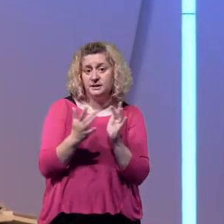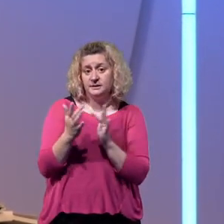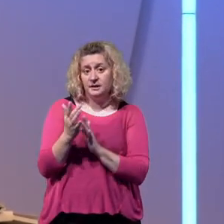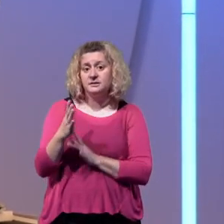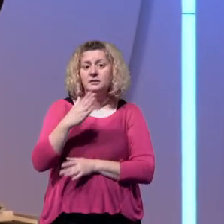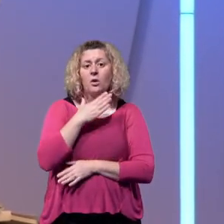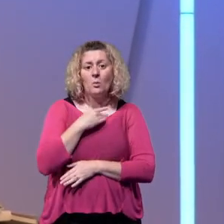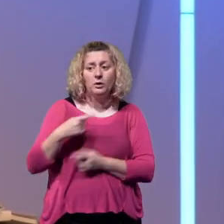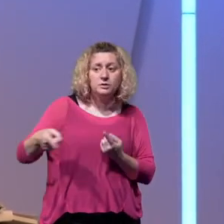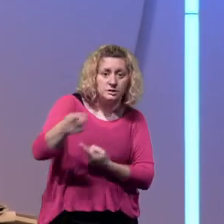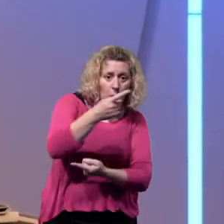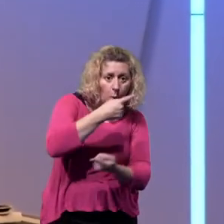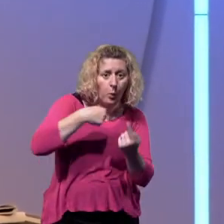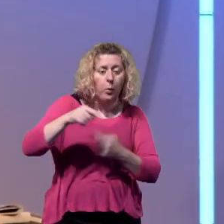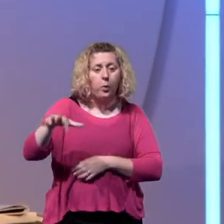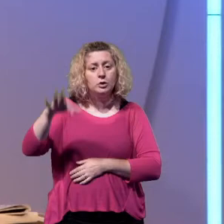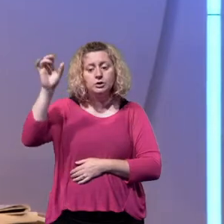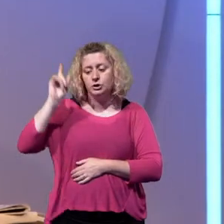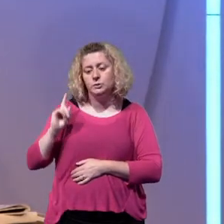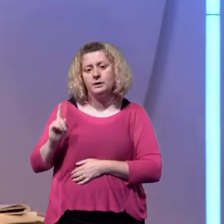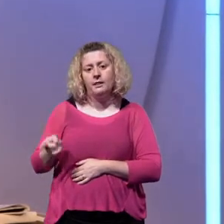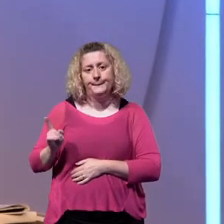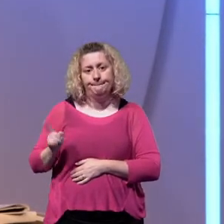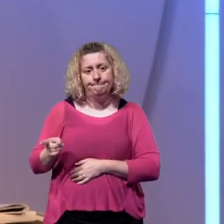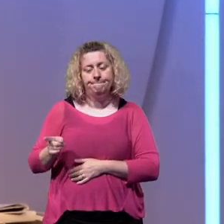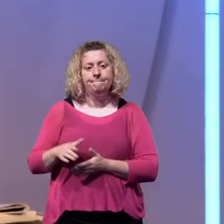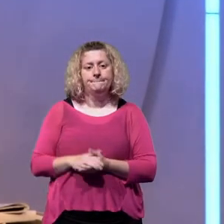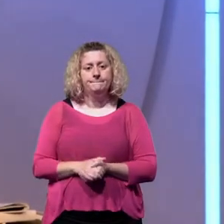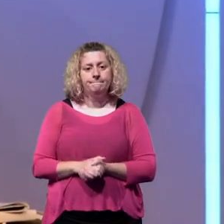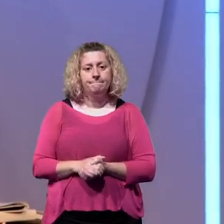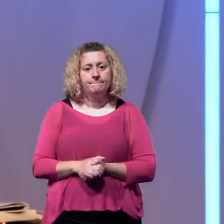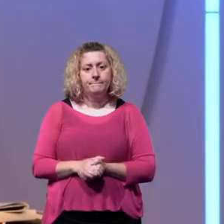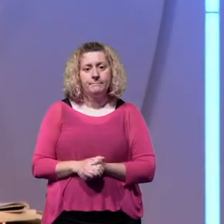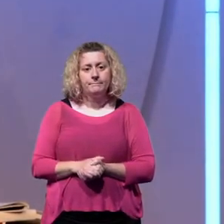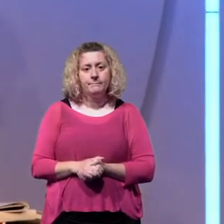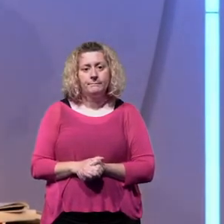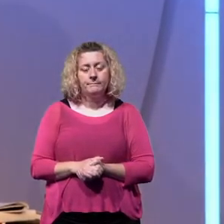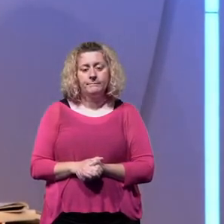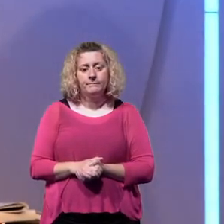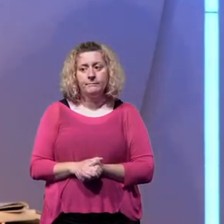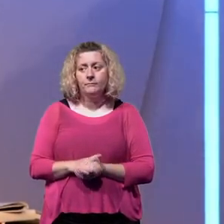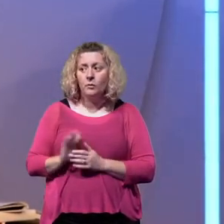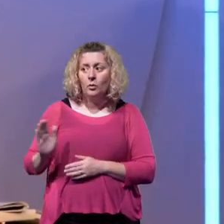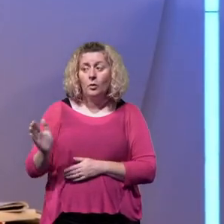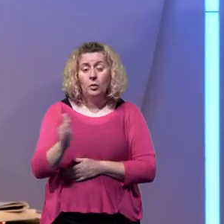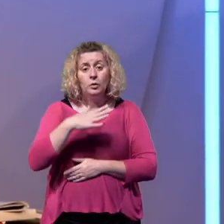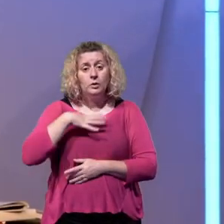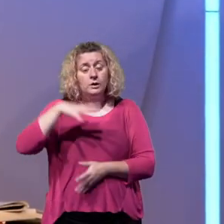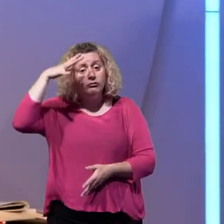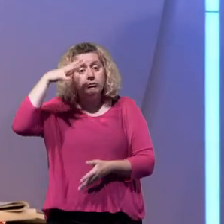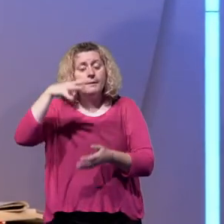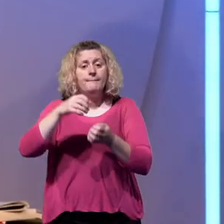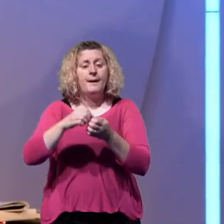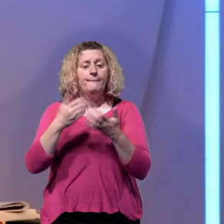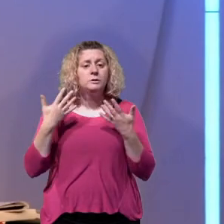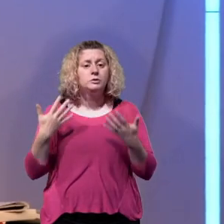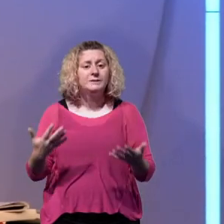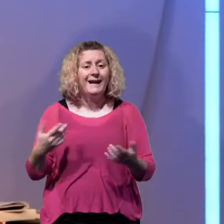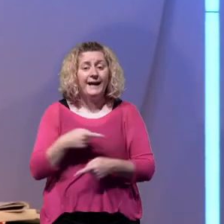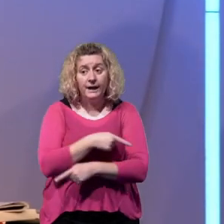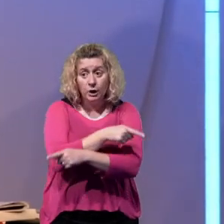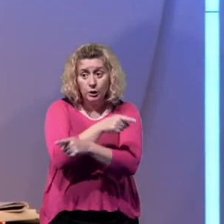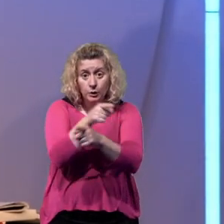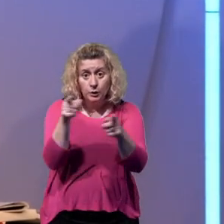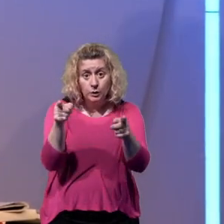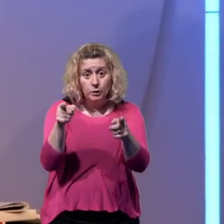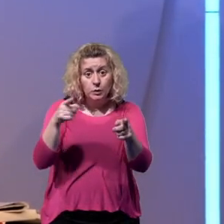Not so with you. Those are the words of Jesus on this. That's all you have to take away from today. Not so with